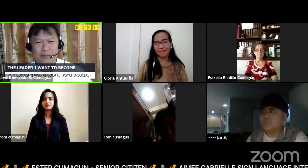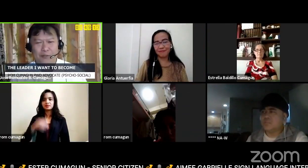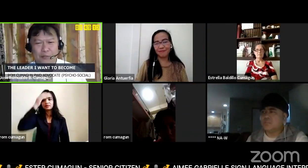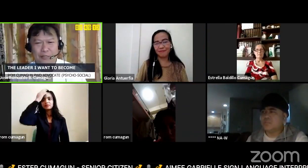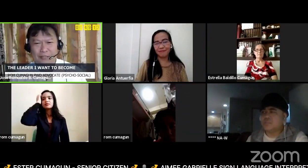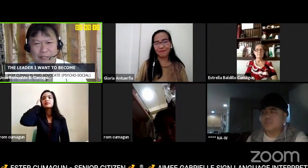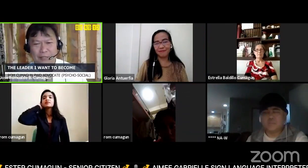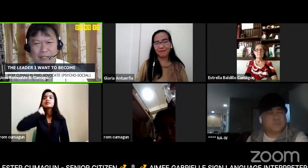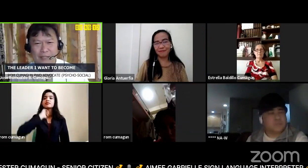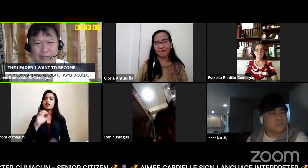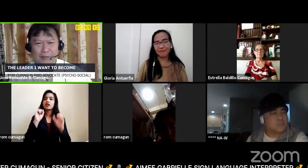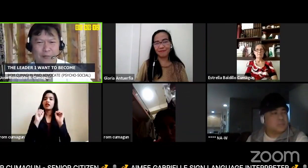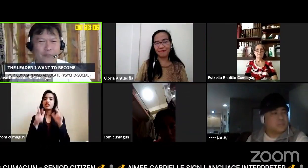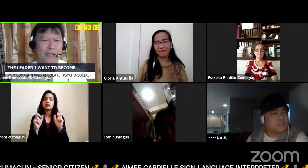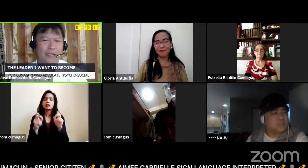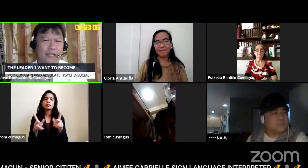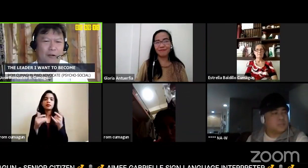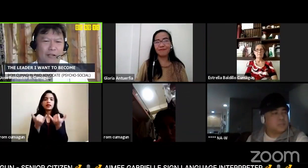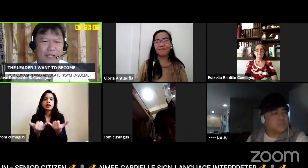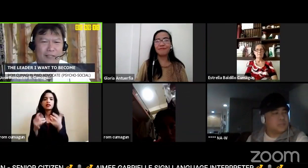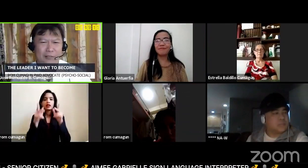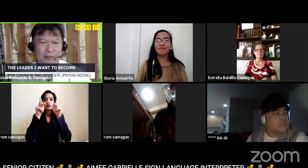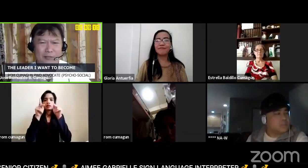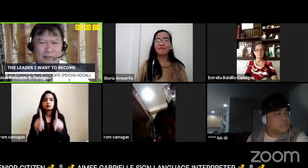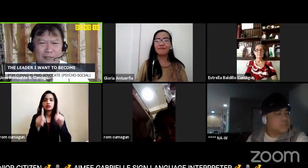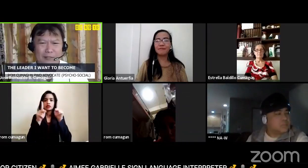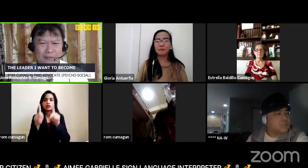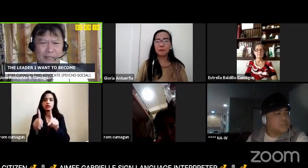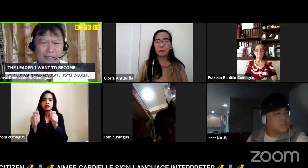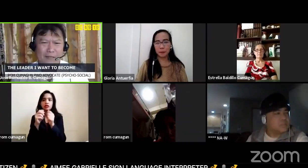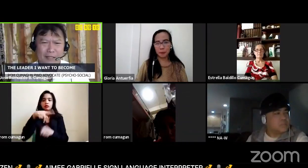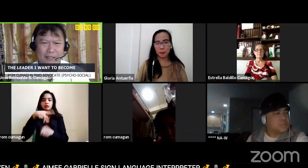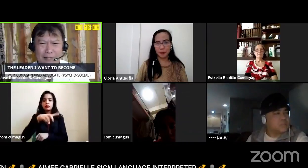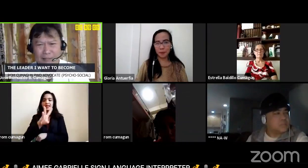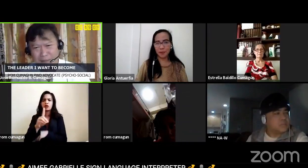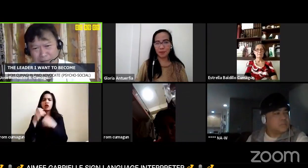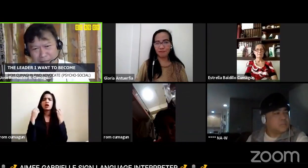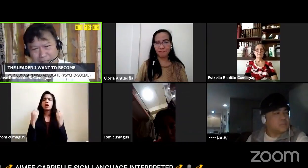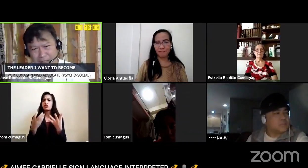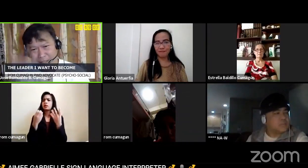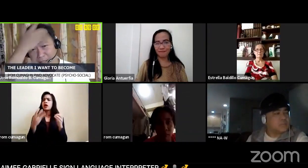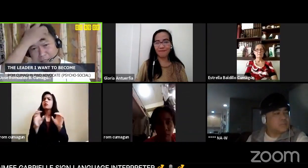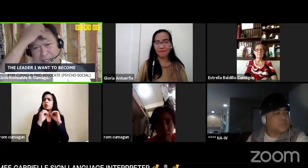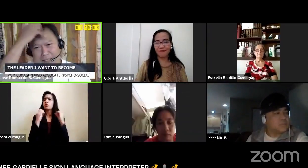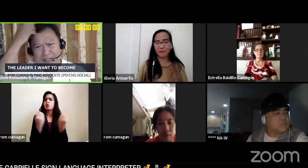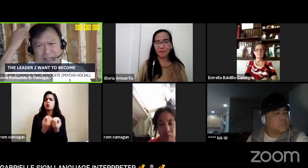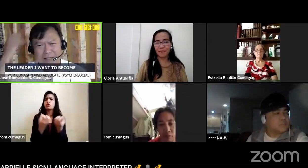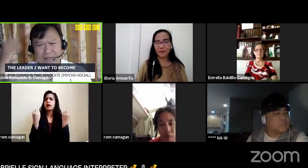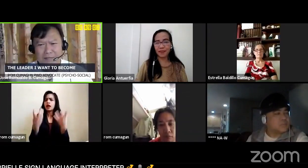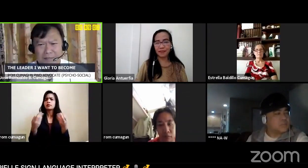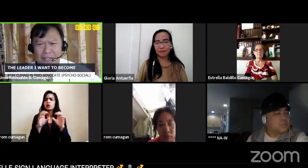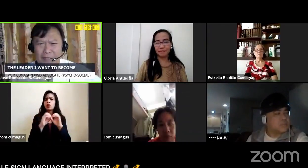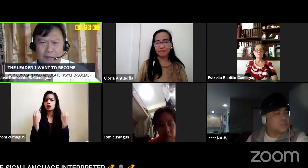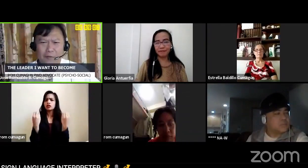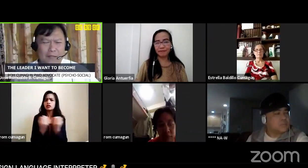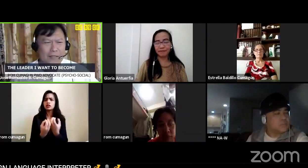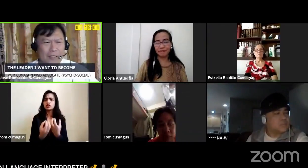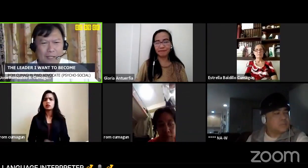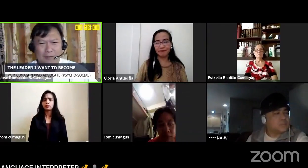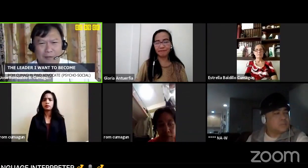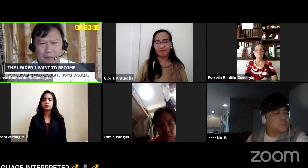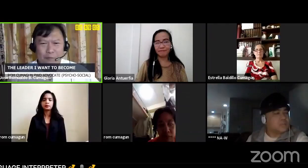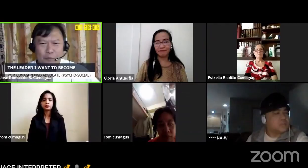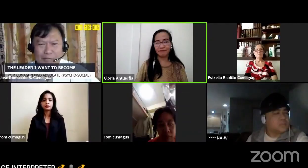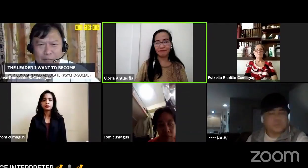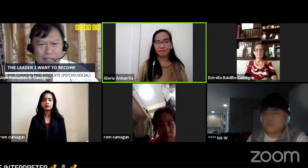Especially in the persons with disabilities group, so many organizations. And if